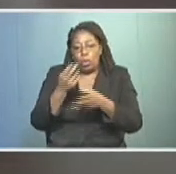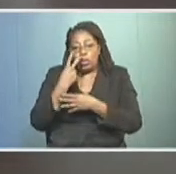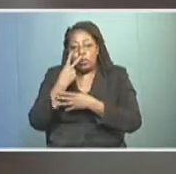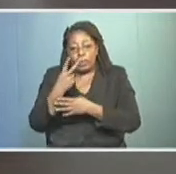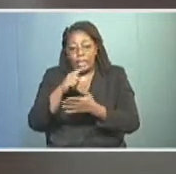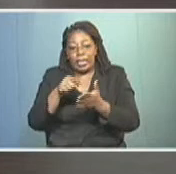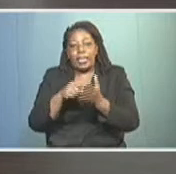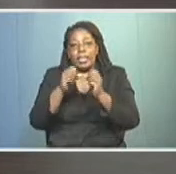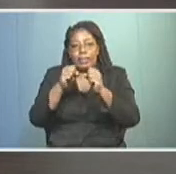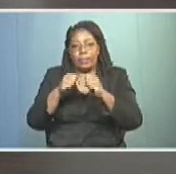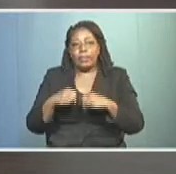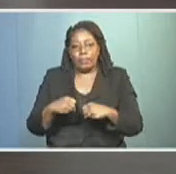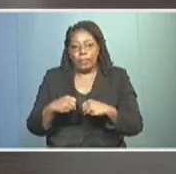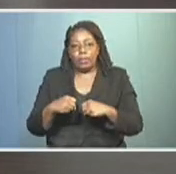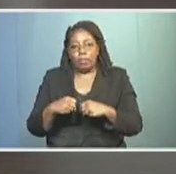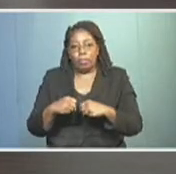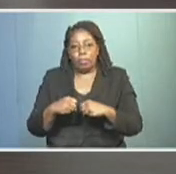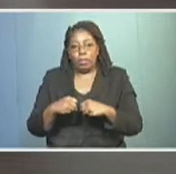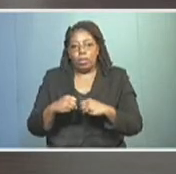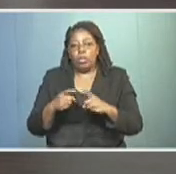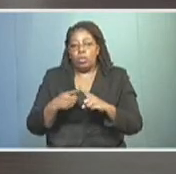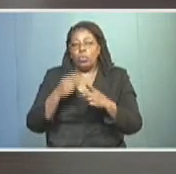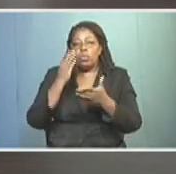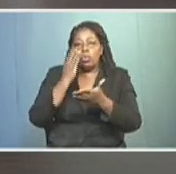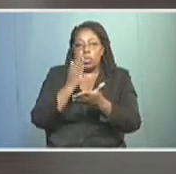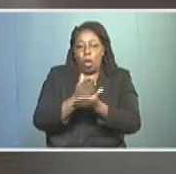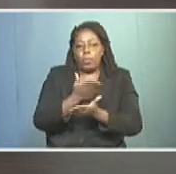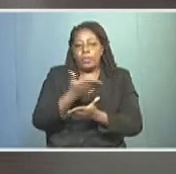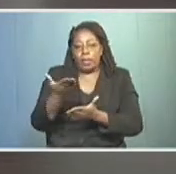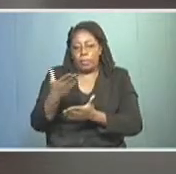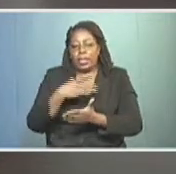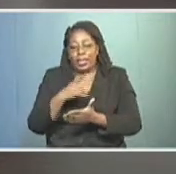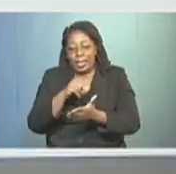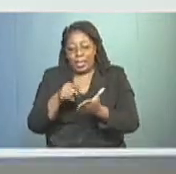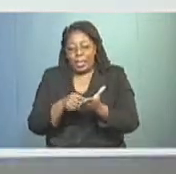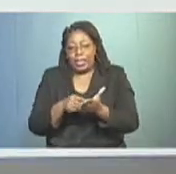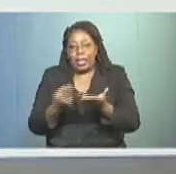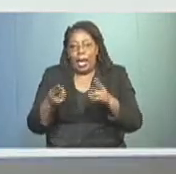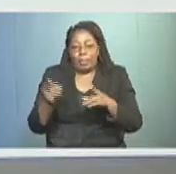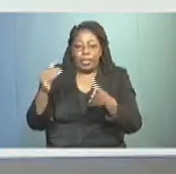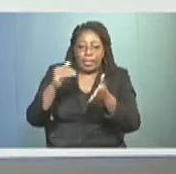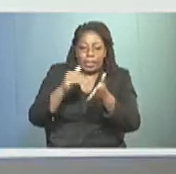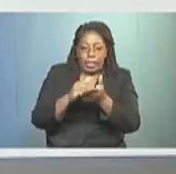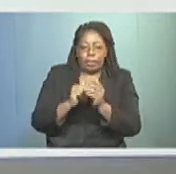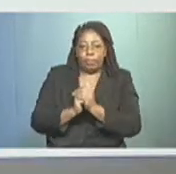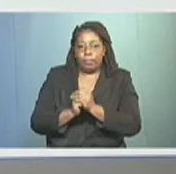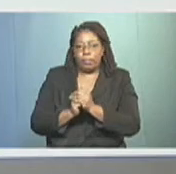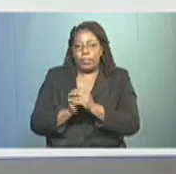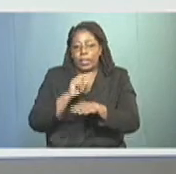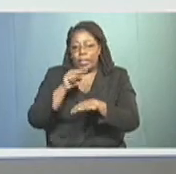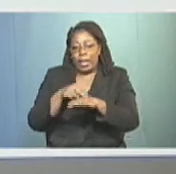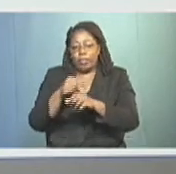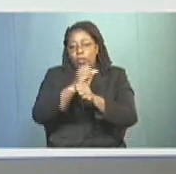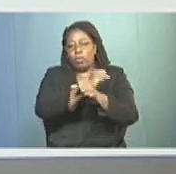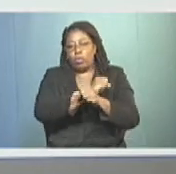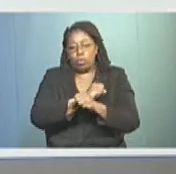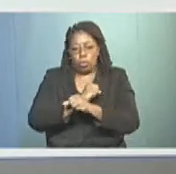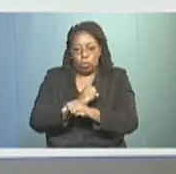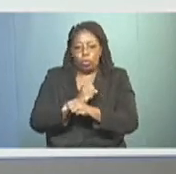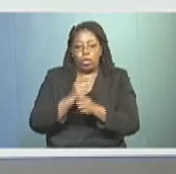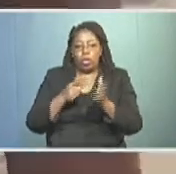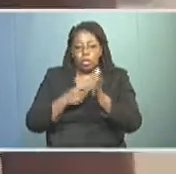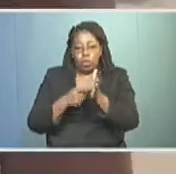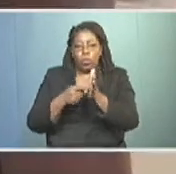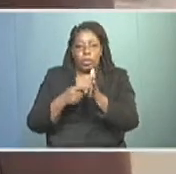this system in place to stop something like that ever happening again. The National Security Minister touted the alert's simple